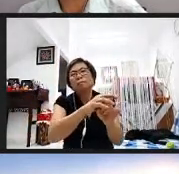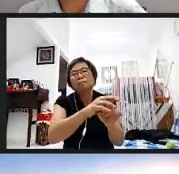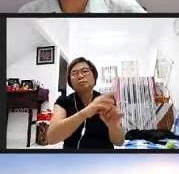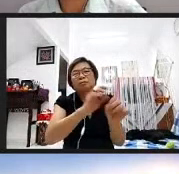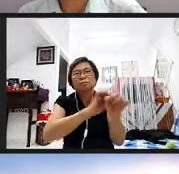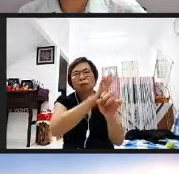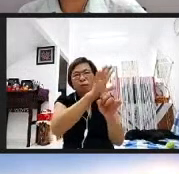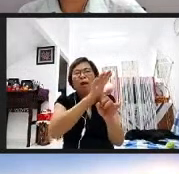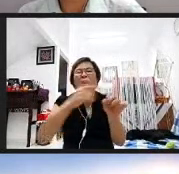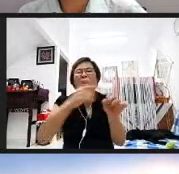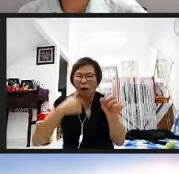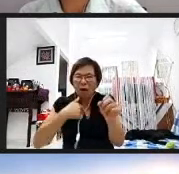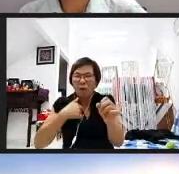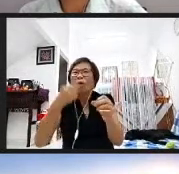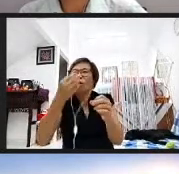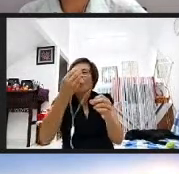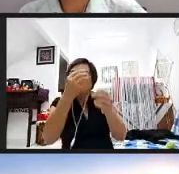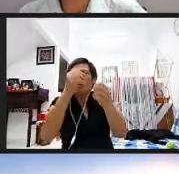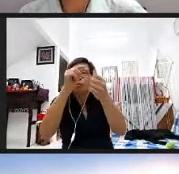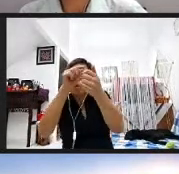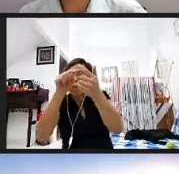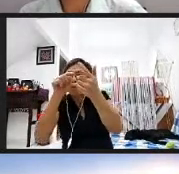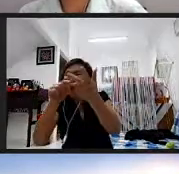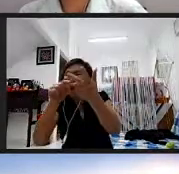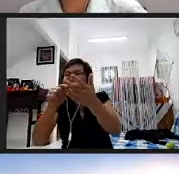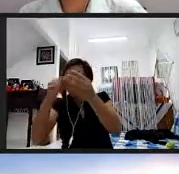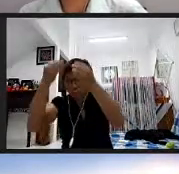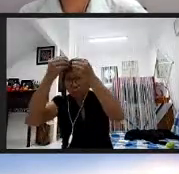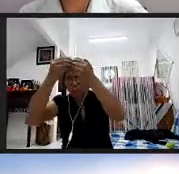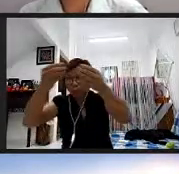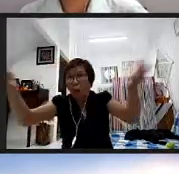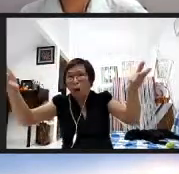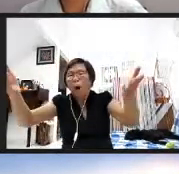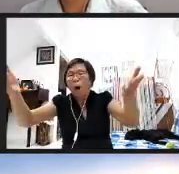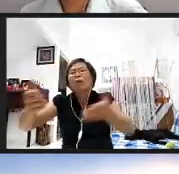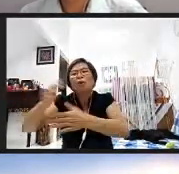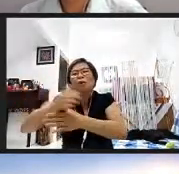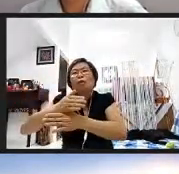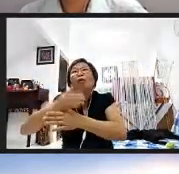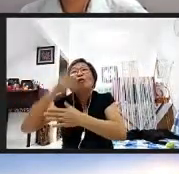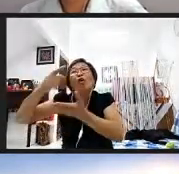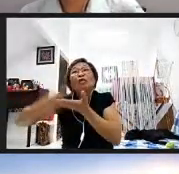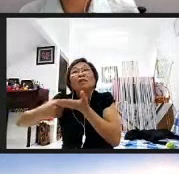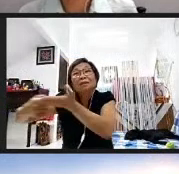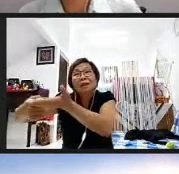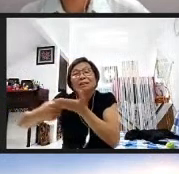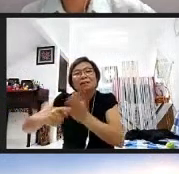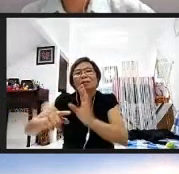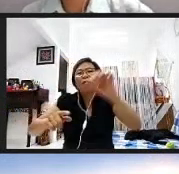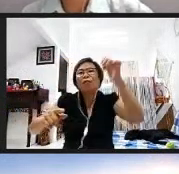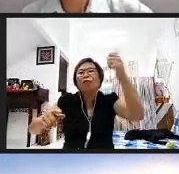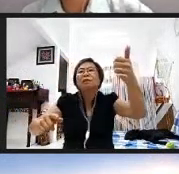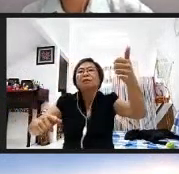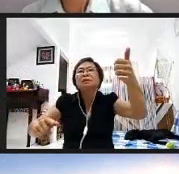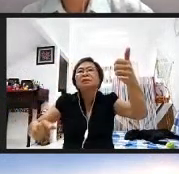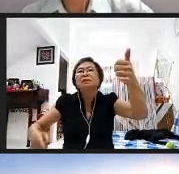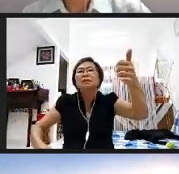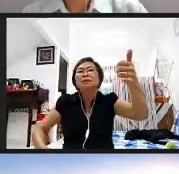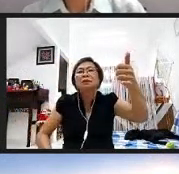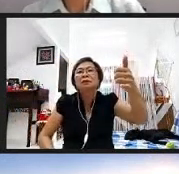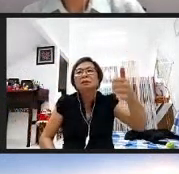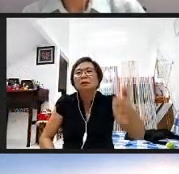few things that I would like to highlight in tonight's discussion. The first one is the loss